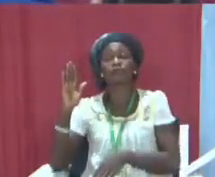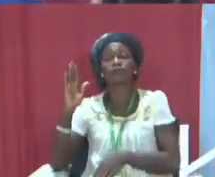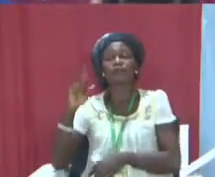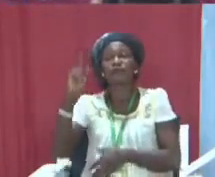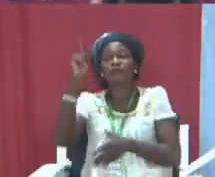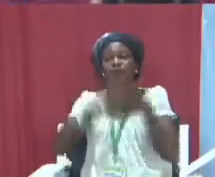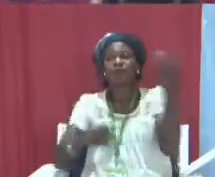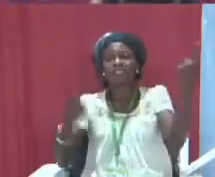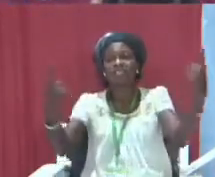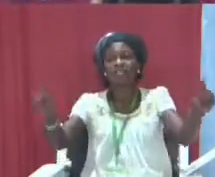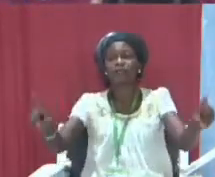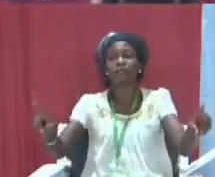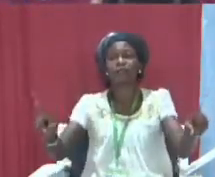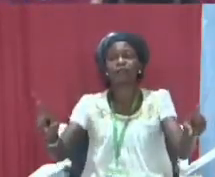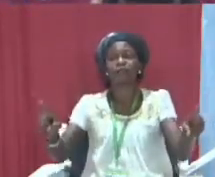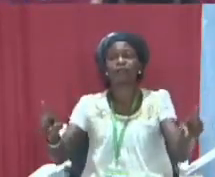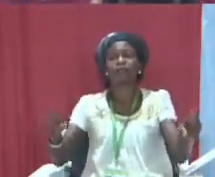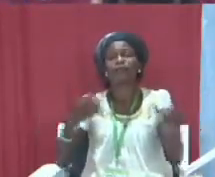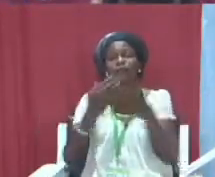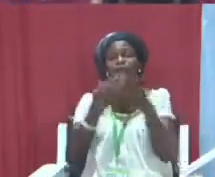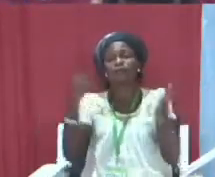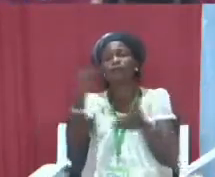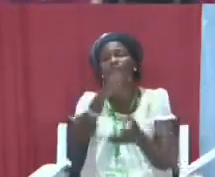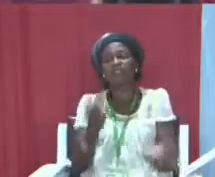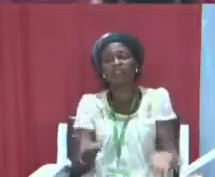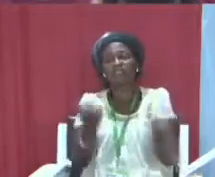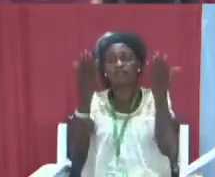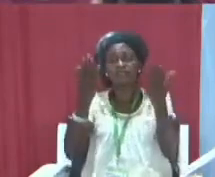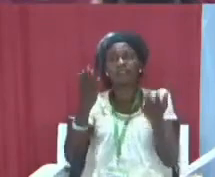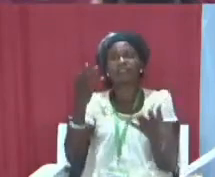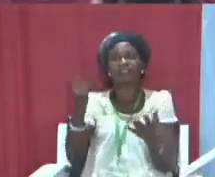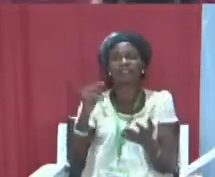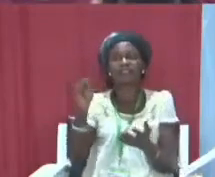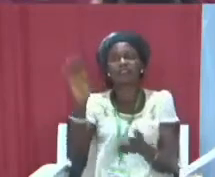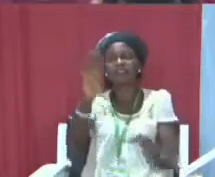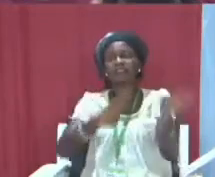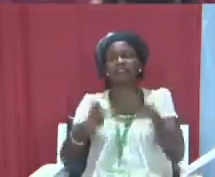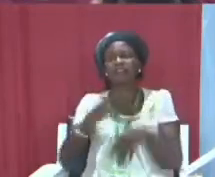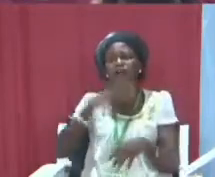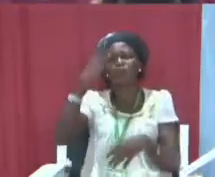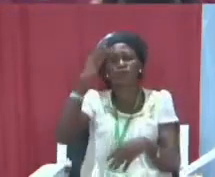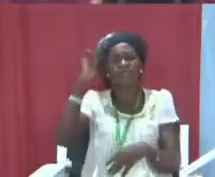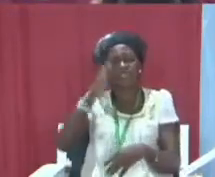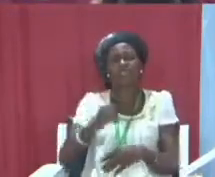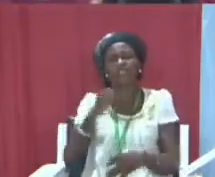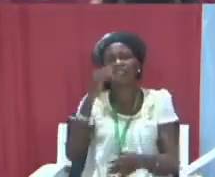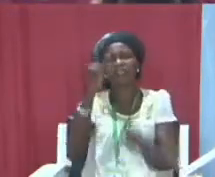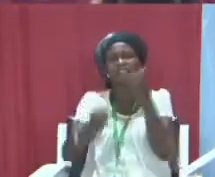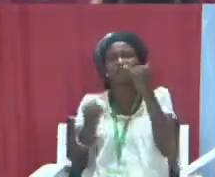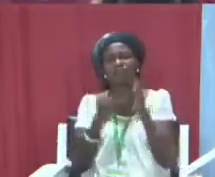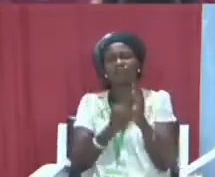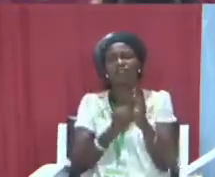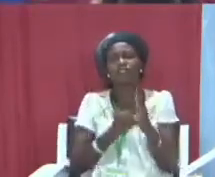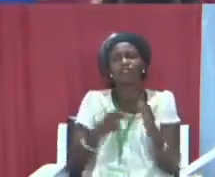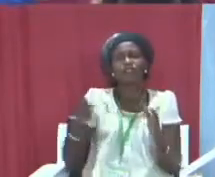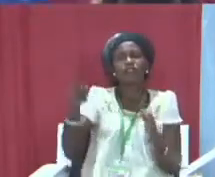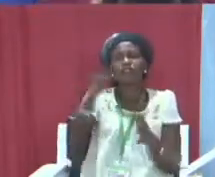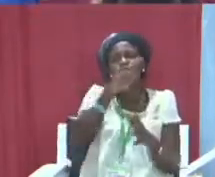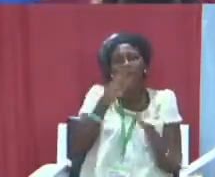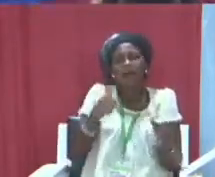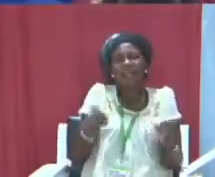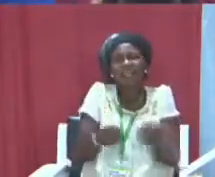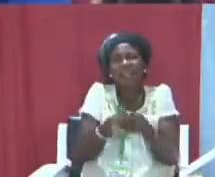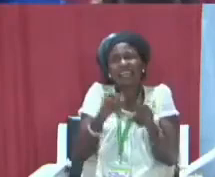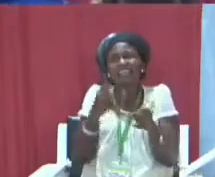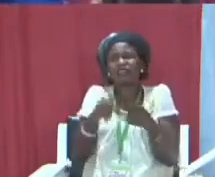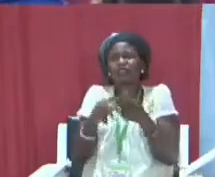what happened before he lifted the siege and why he lifted, you are likely to